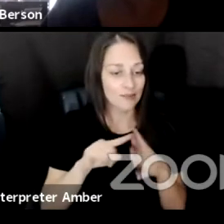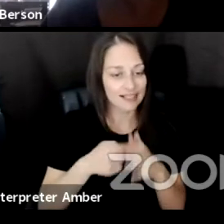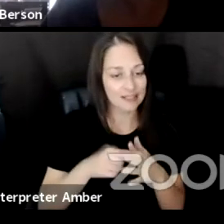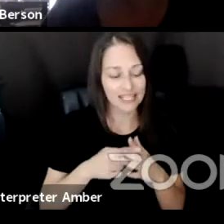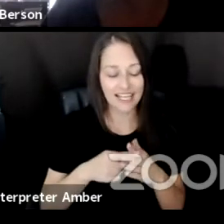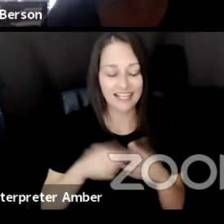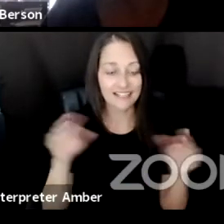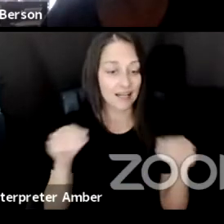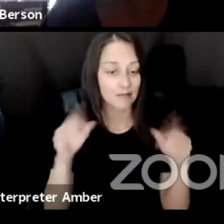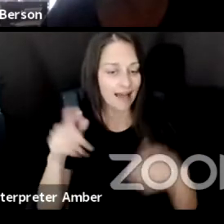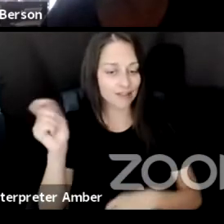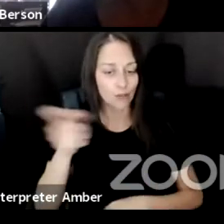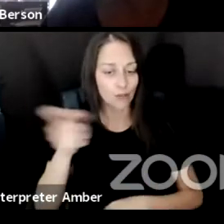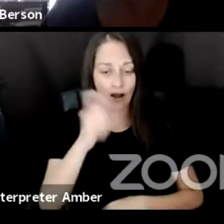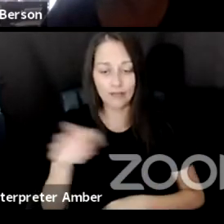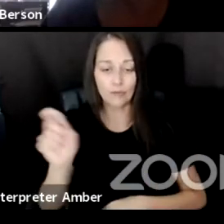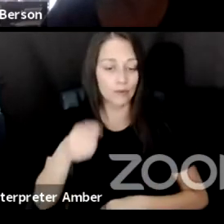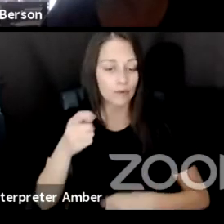that wand is for me,